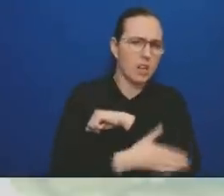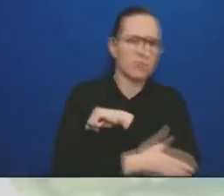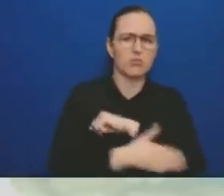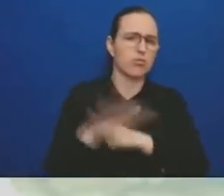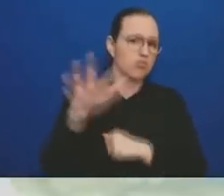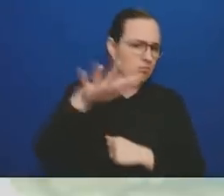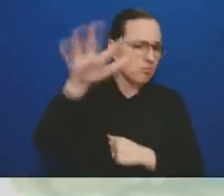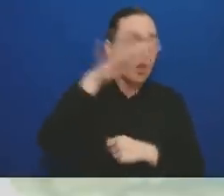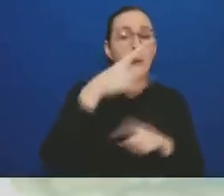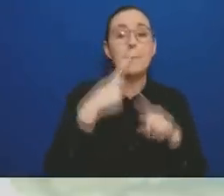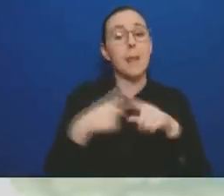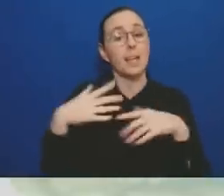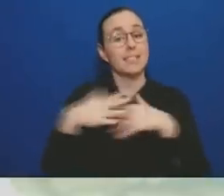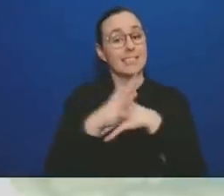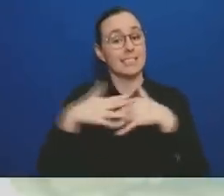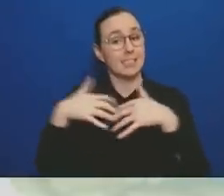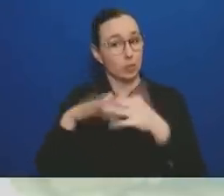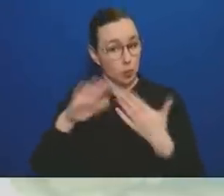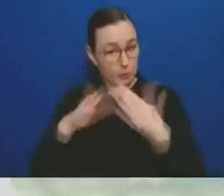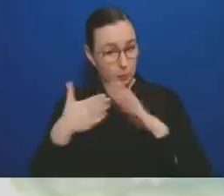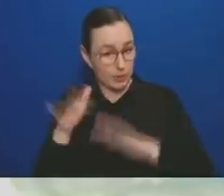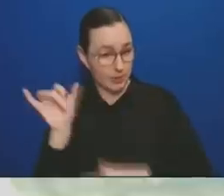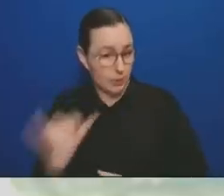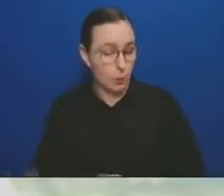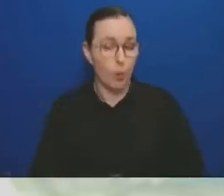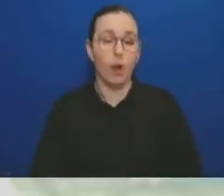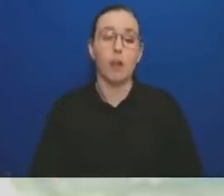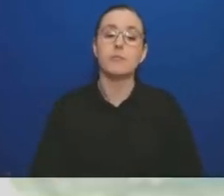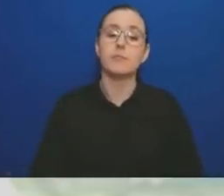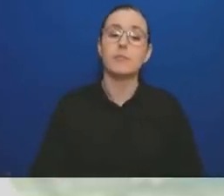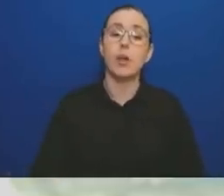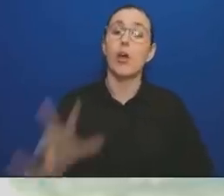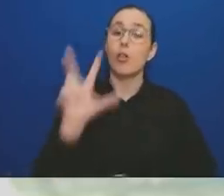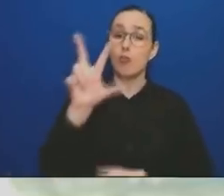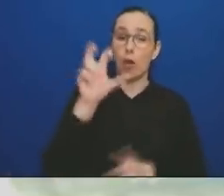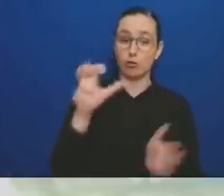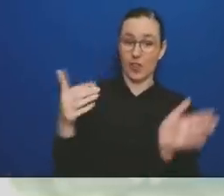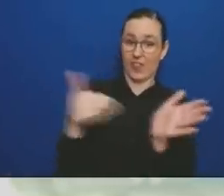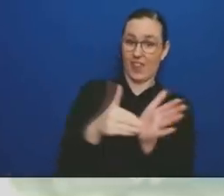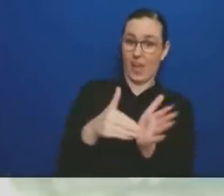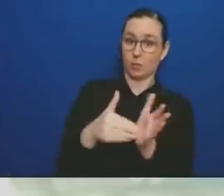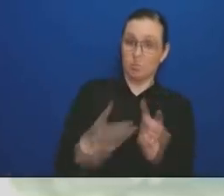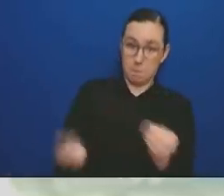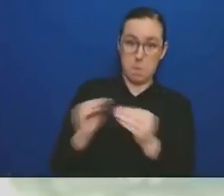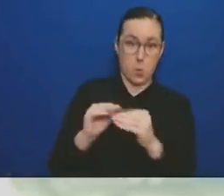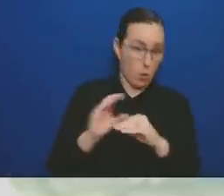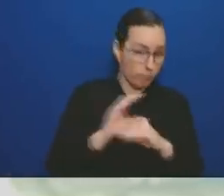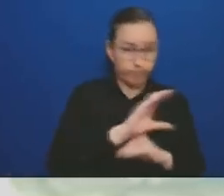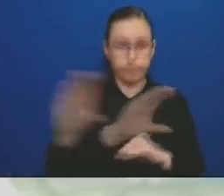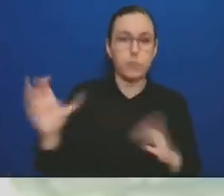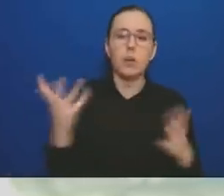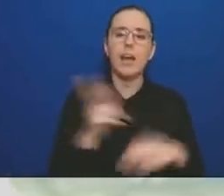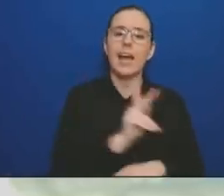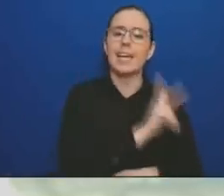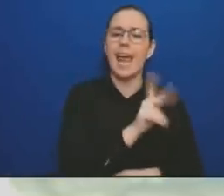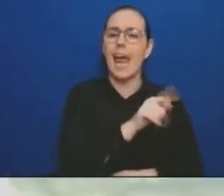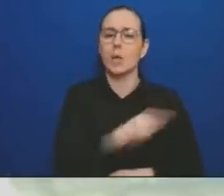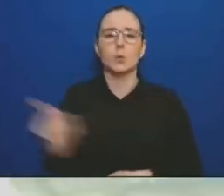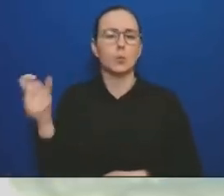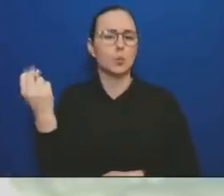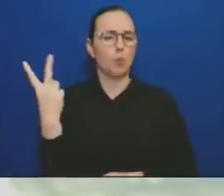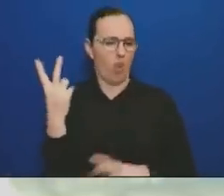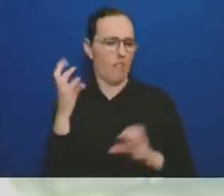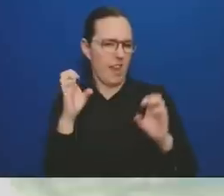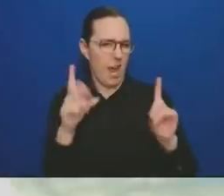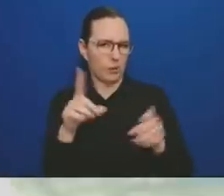and Indigenous communities. 300,000 more tests to support K-12 education. As more tests arrive, we will continue to push to the